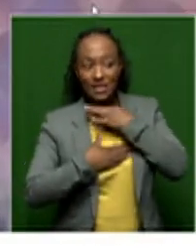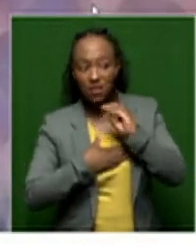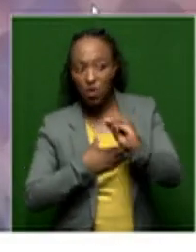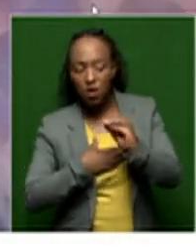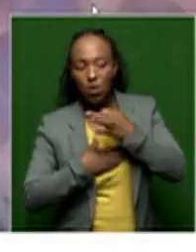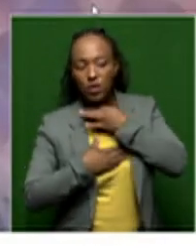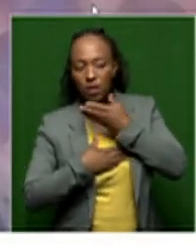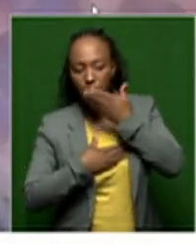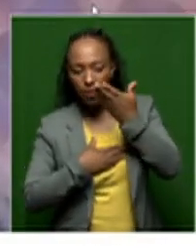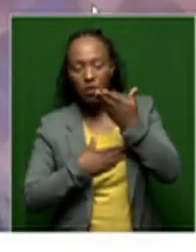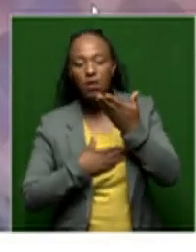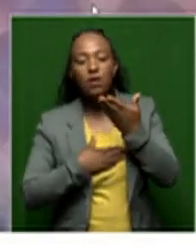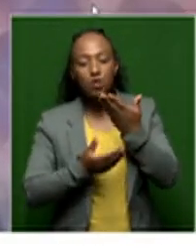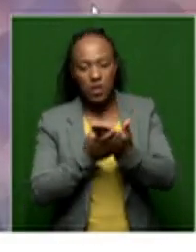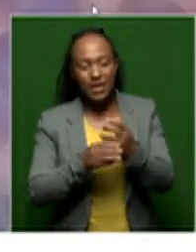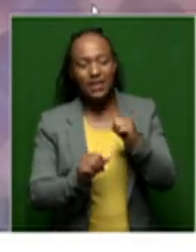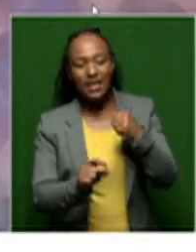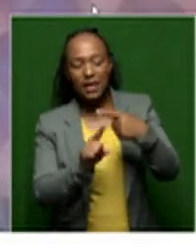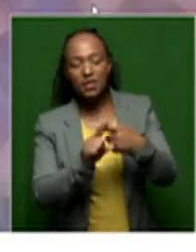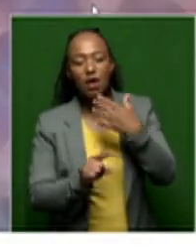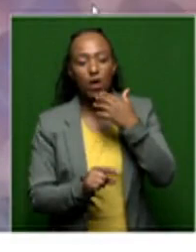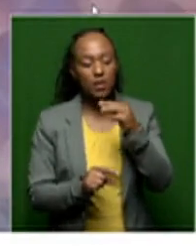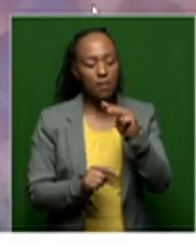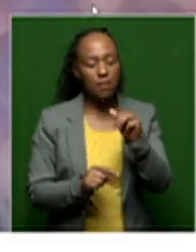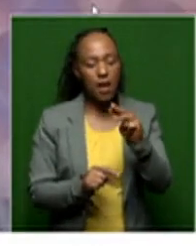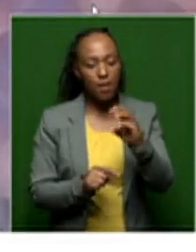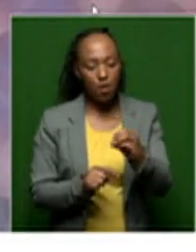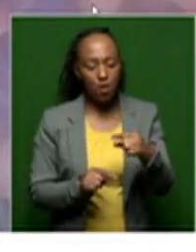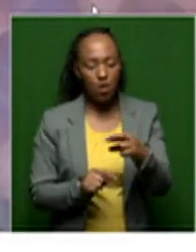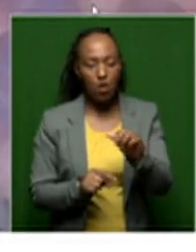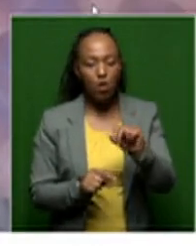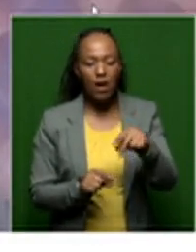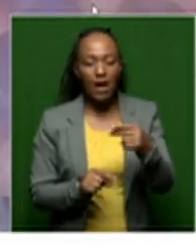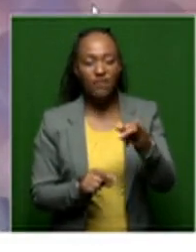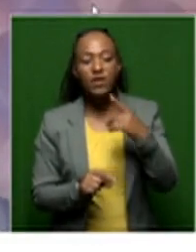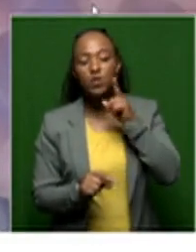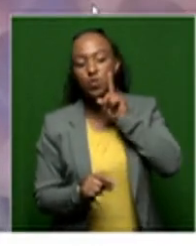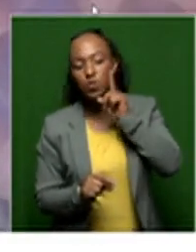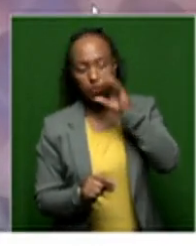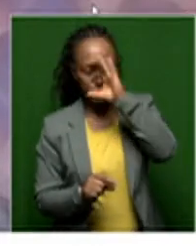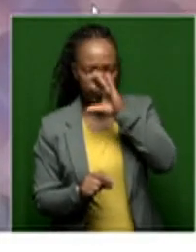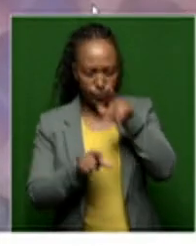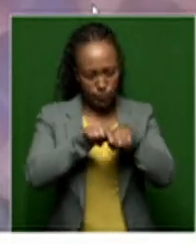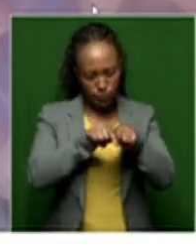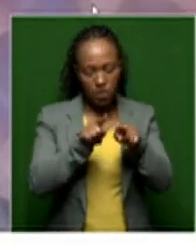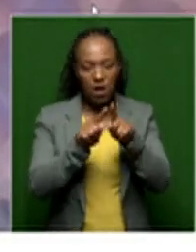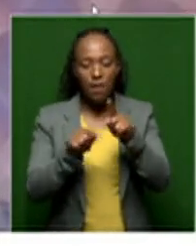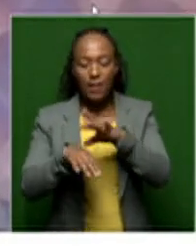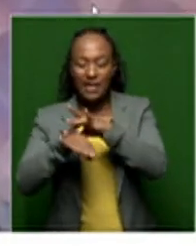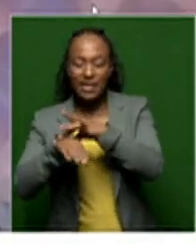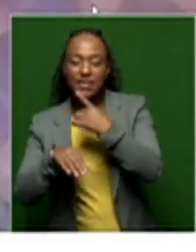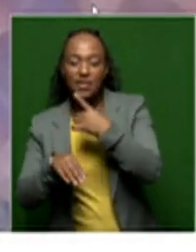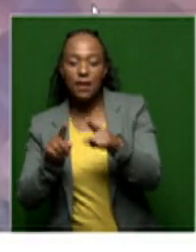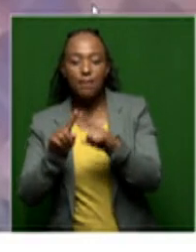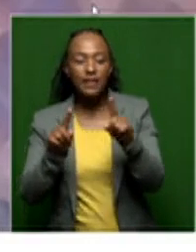to take those extra mammographies just to safeguard yourself. So Unfortunately, yes, this is what the medical aids are saying, but there is a